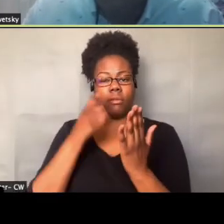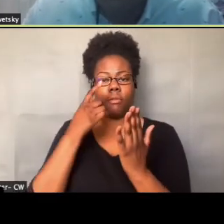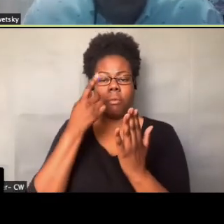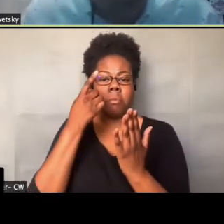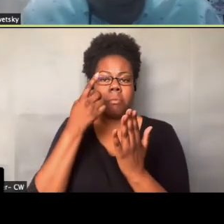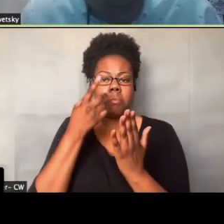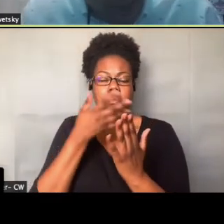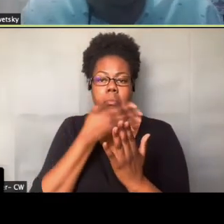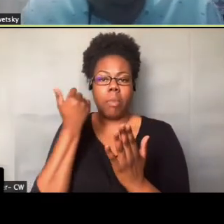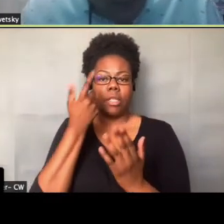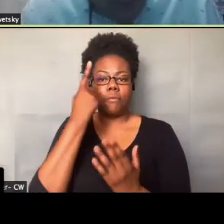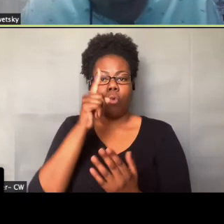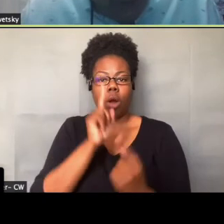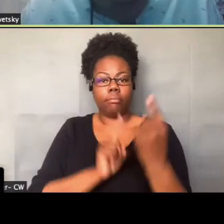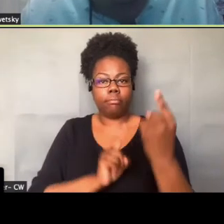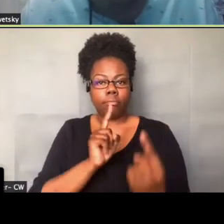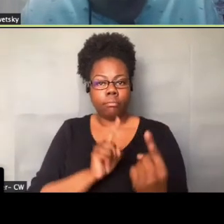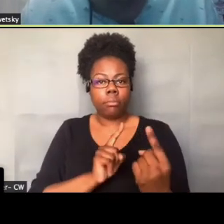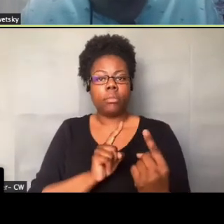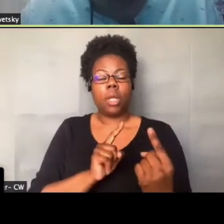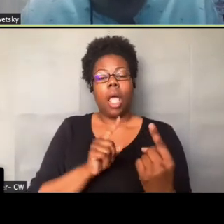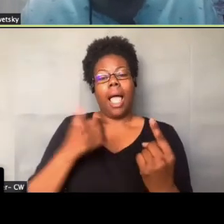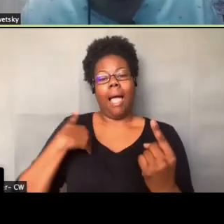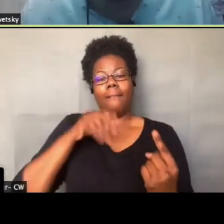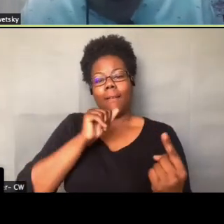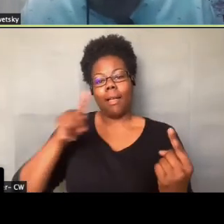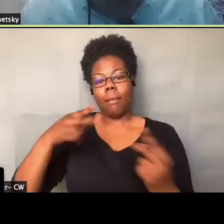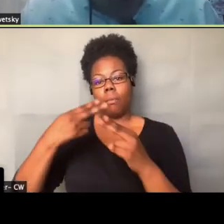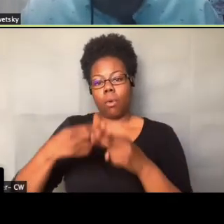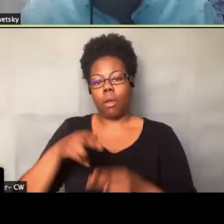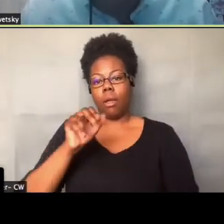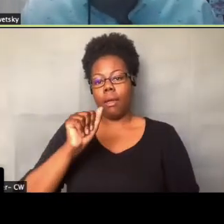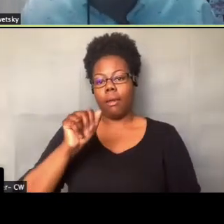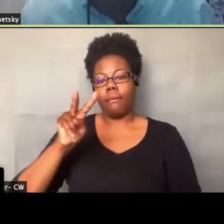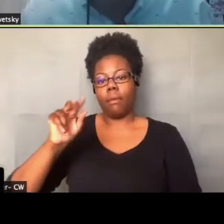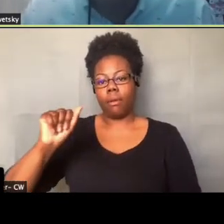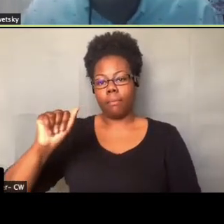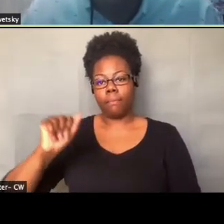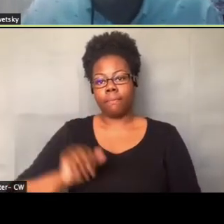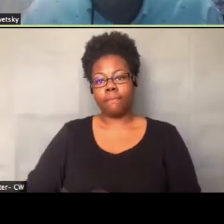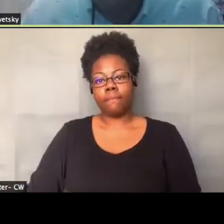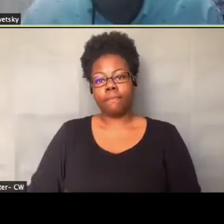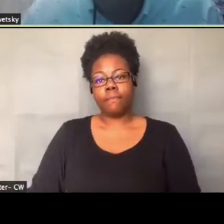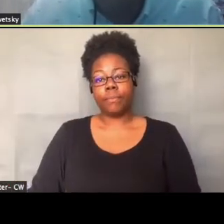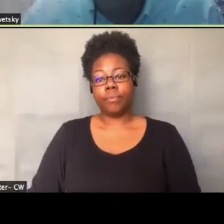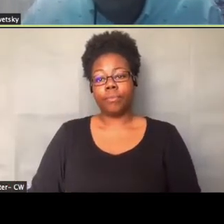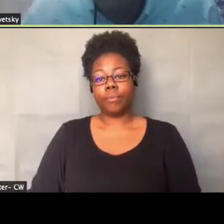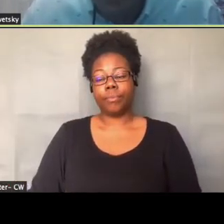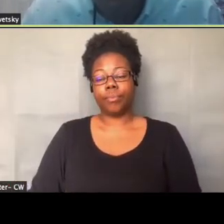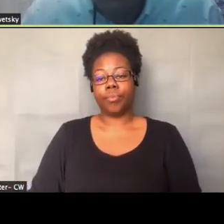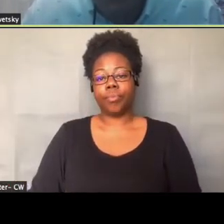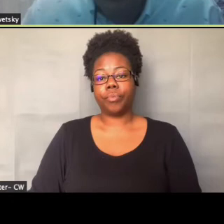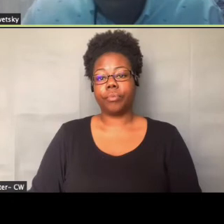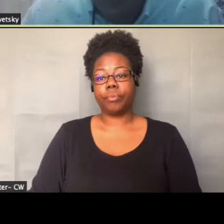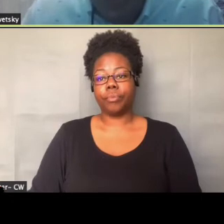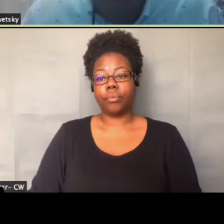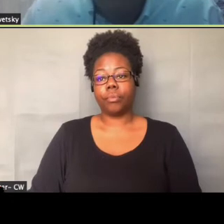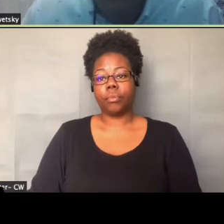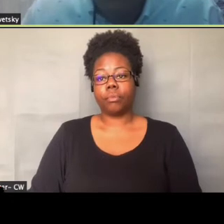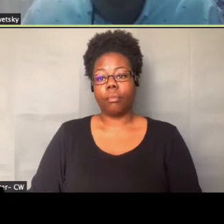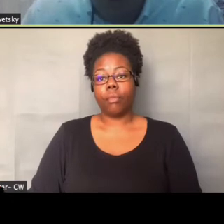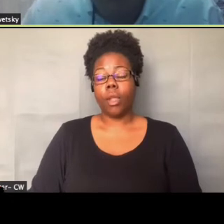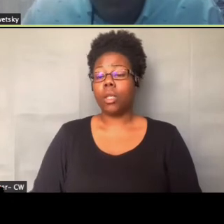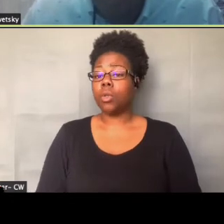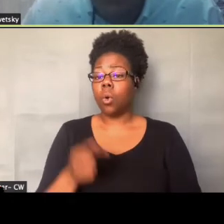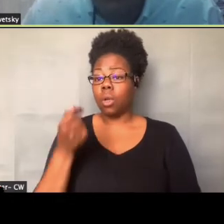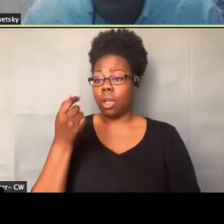group conversations. So each person who want to participate in a group, they would download the app, so they